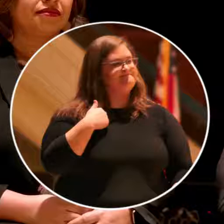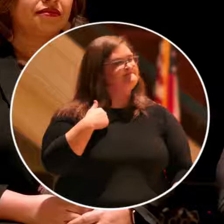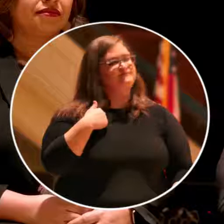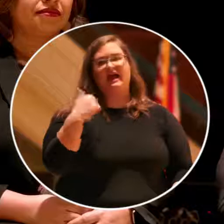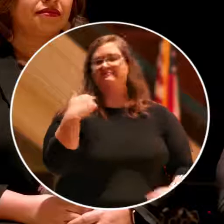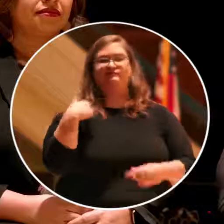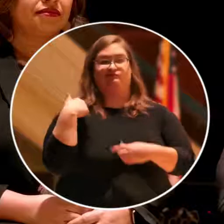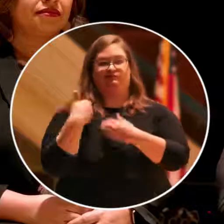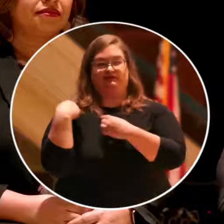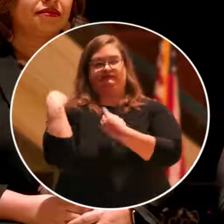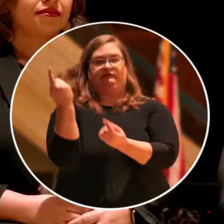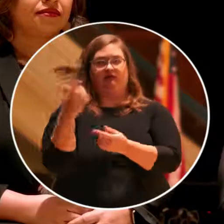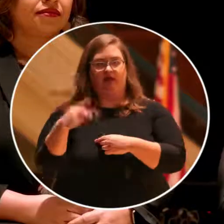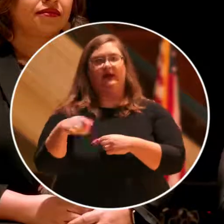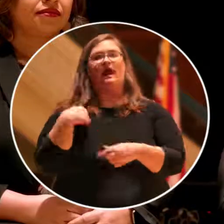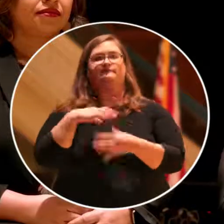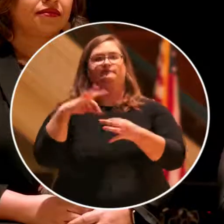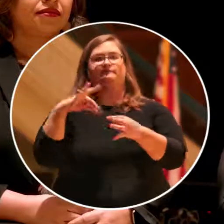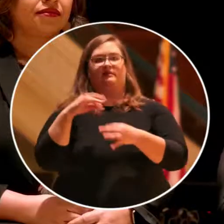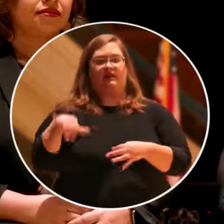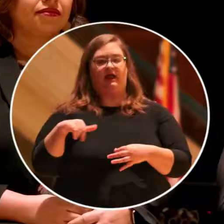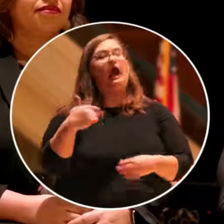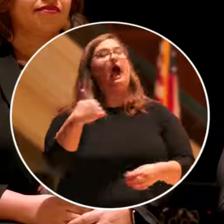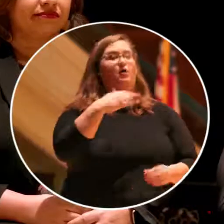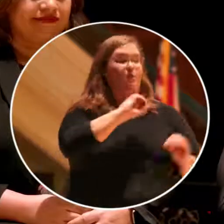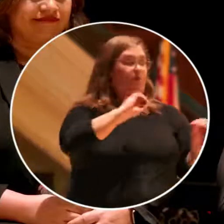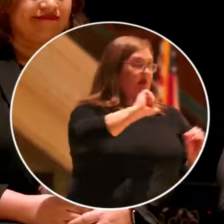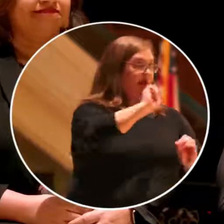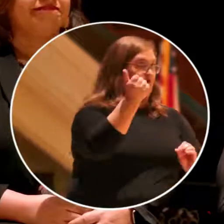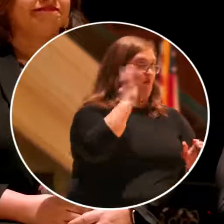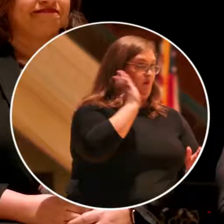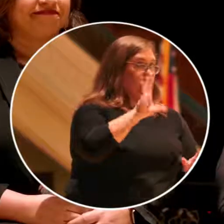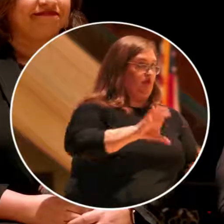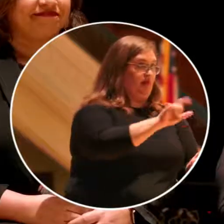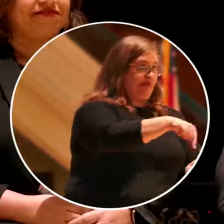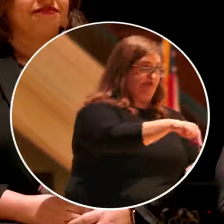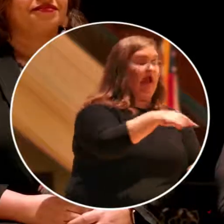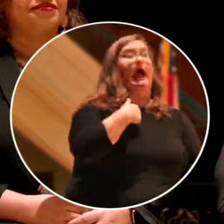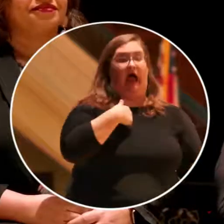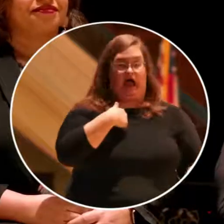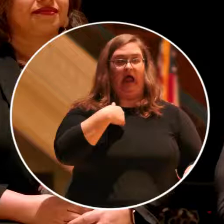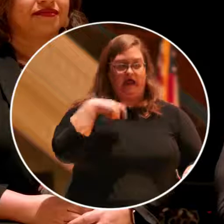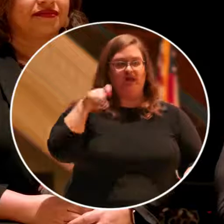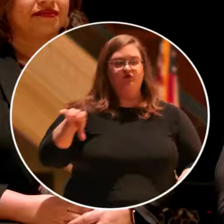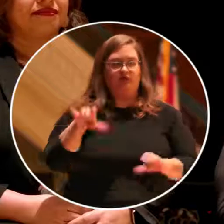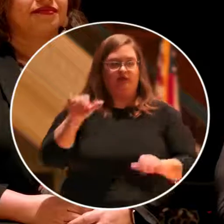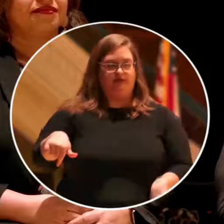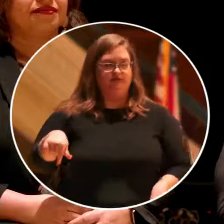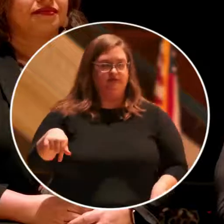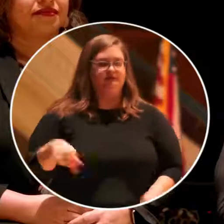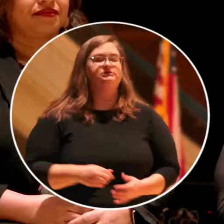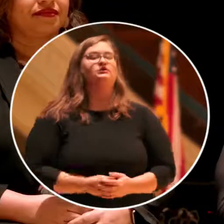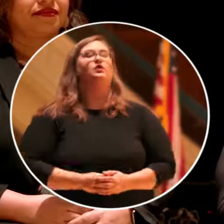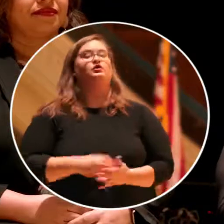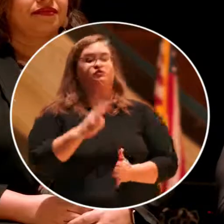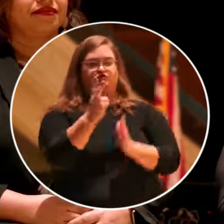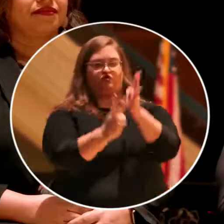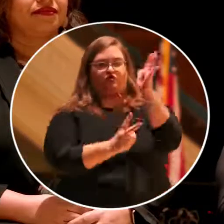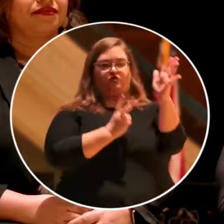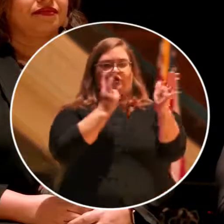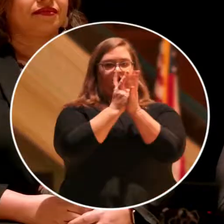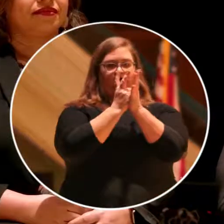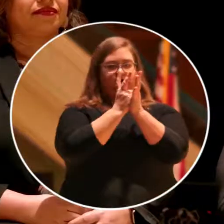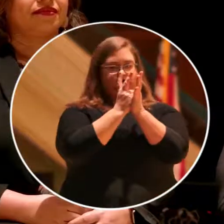becoming a mom: no one else is going to do this. I have to do this. For 2 hours,